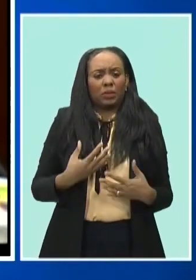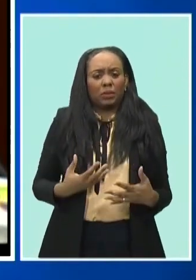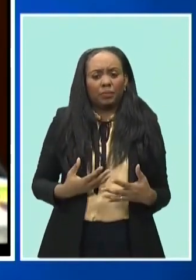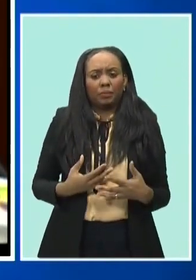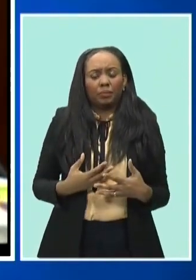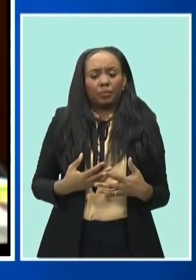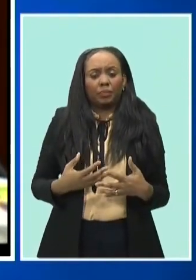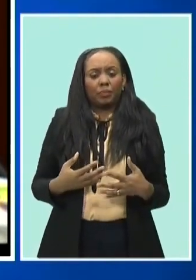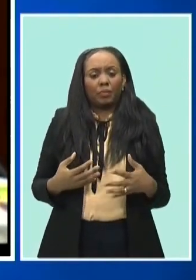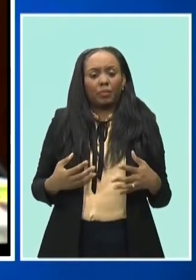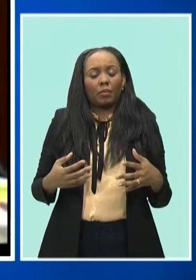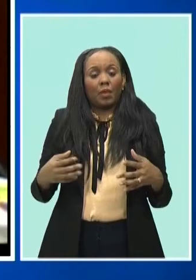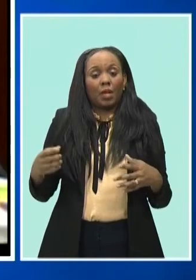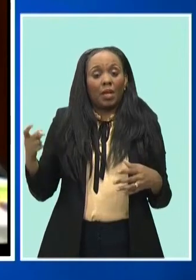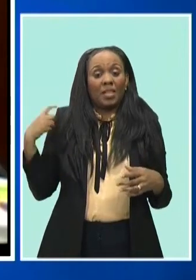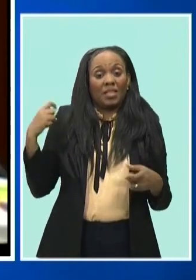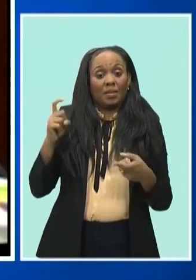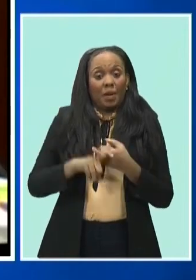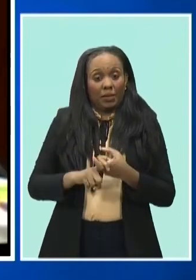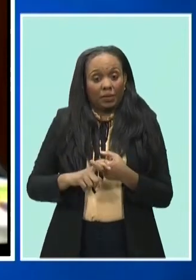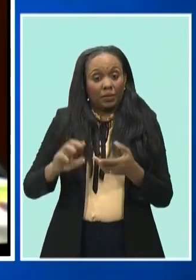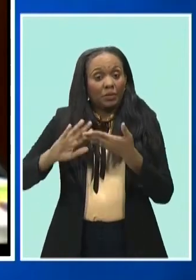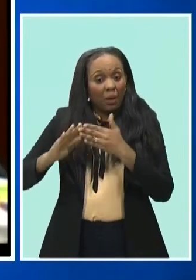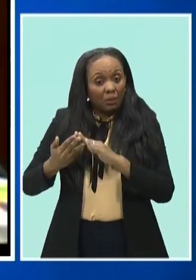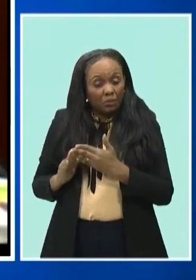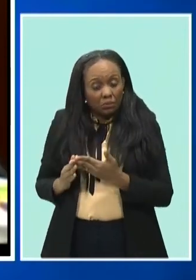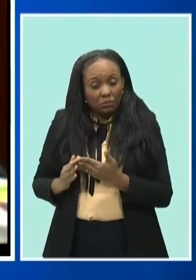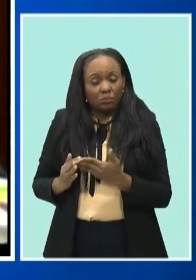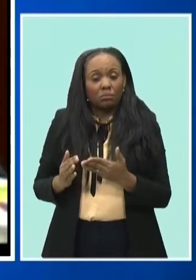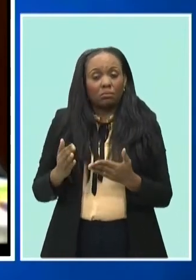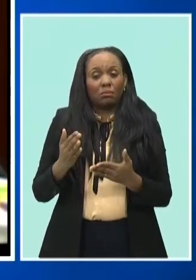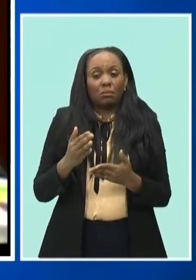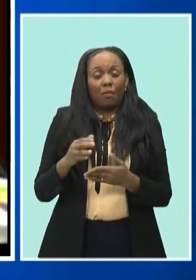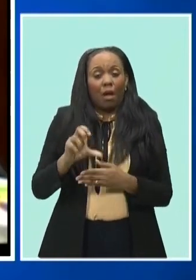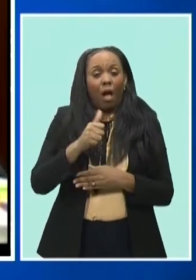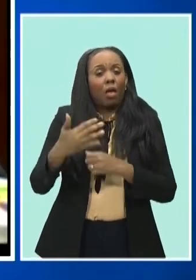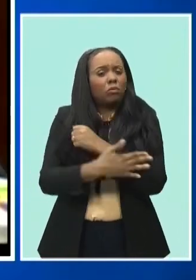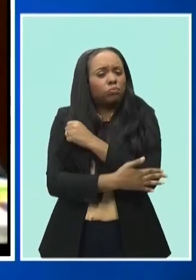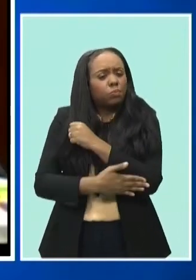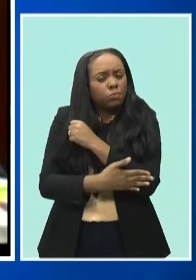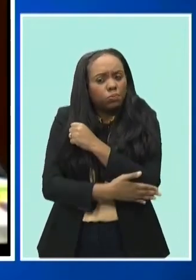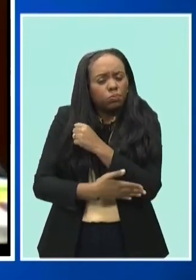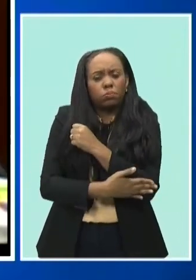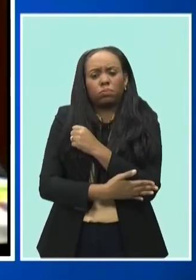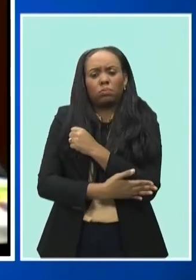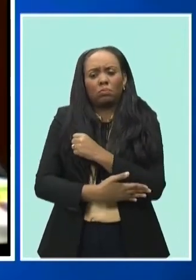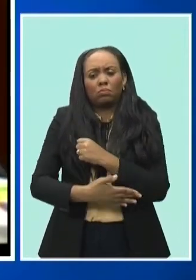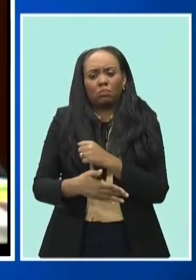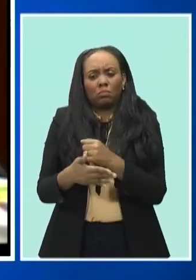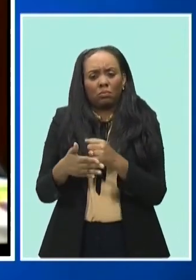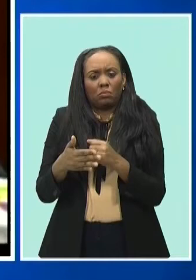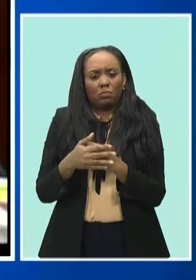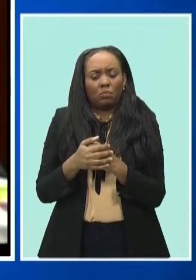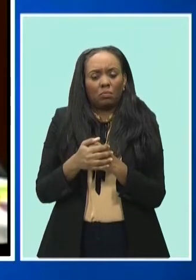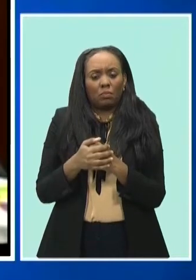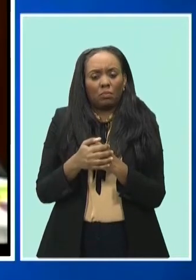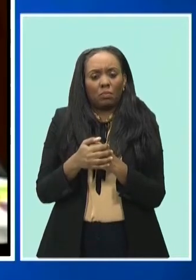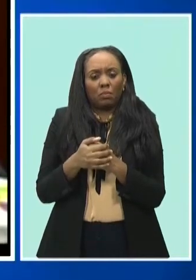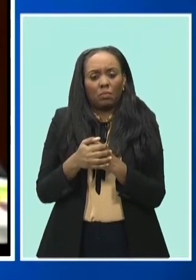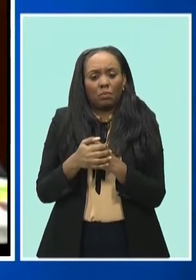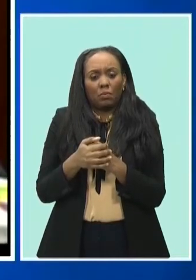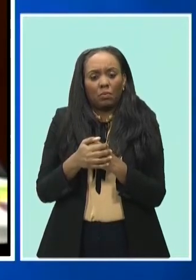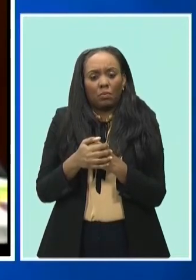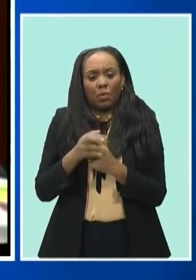Spanish Town proper, a lot of areas. In some rural communities, Riversdale, Linstead,